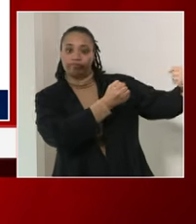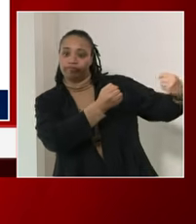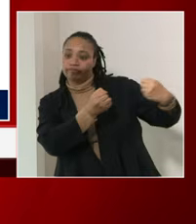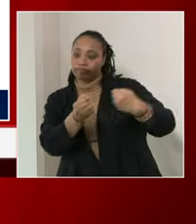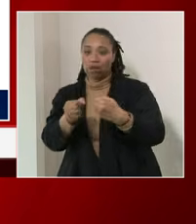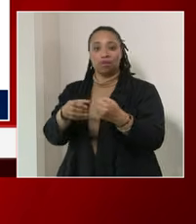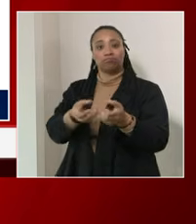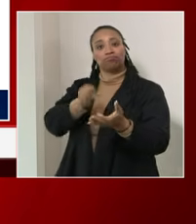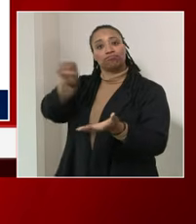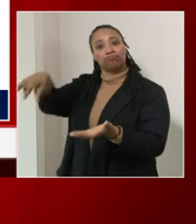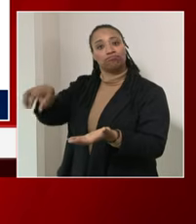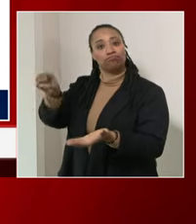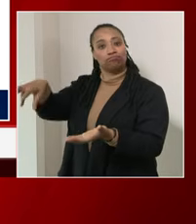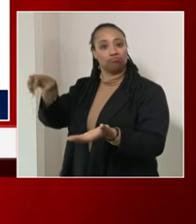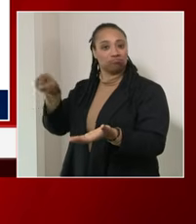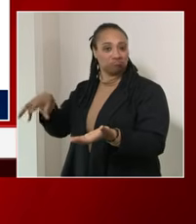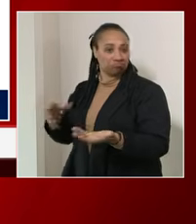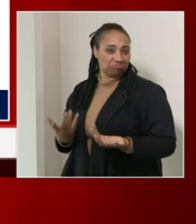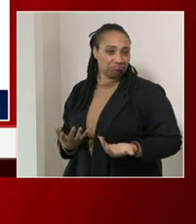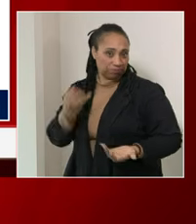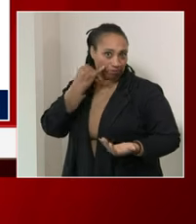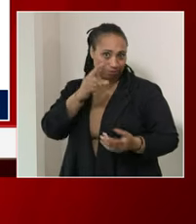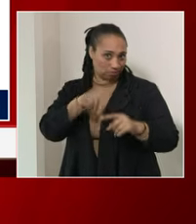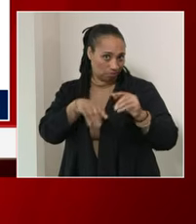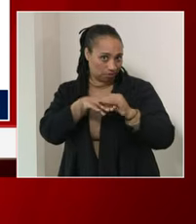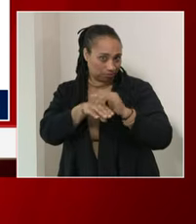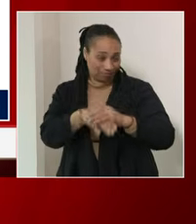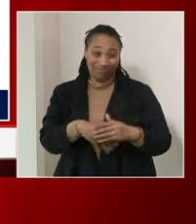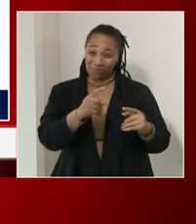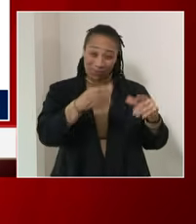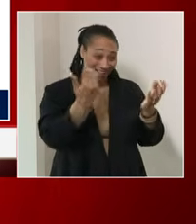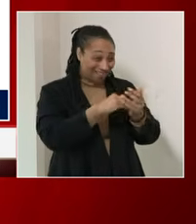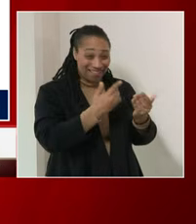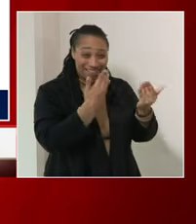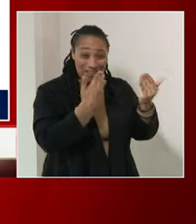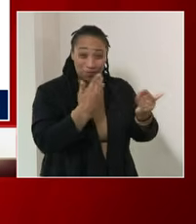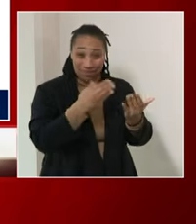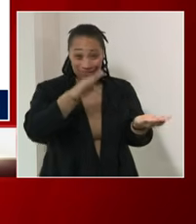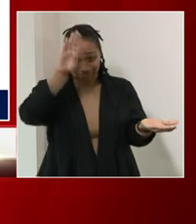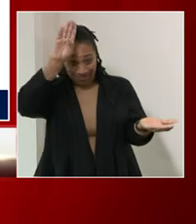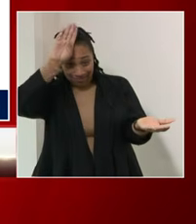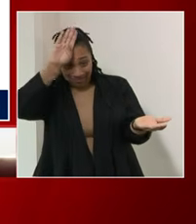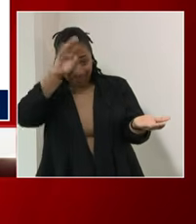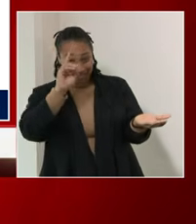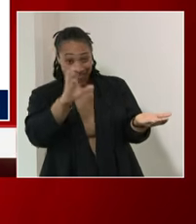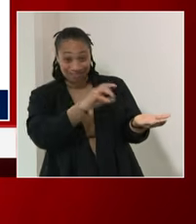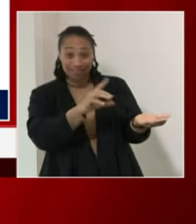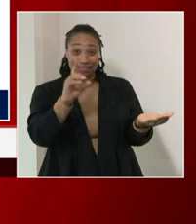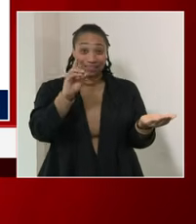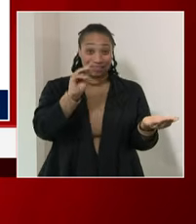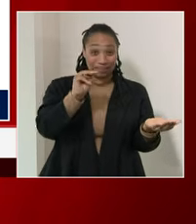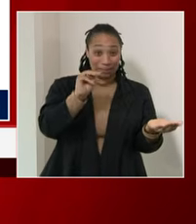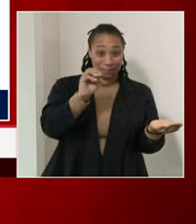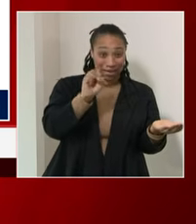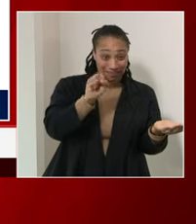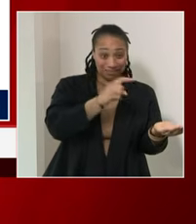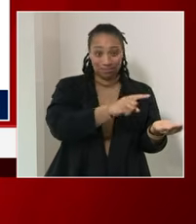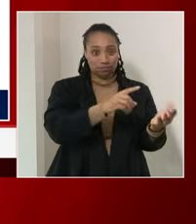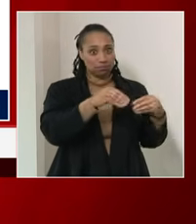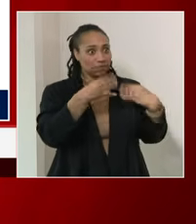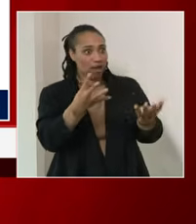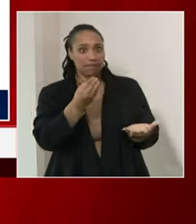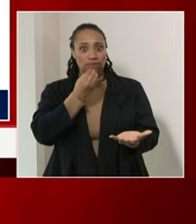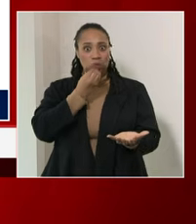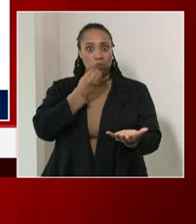to acknowledge that partnership with DC FEMS because in addition to delivering grab-and-go meals, they also